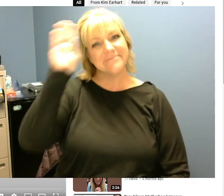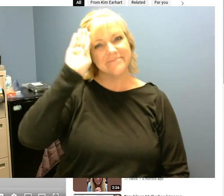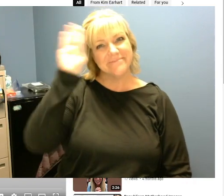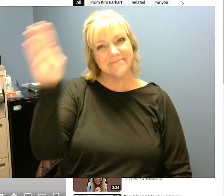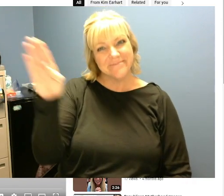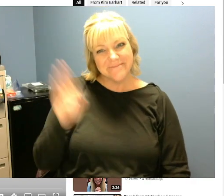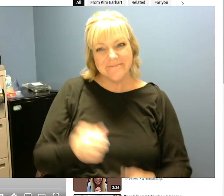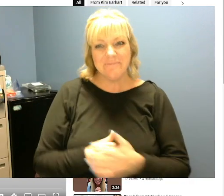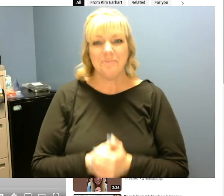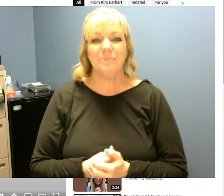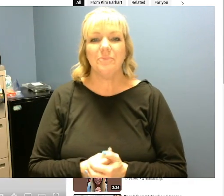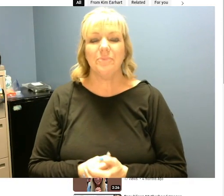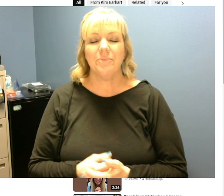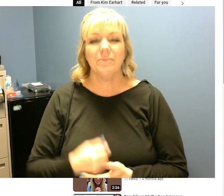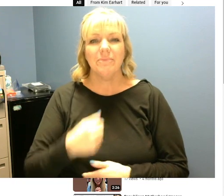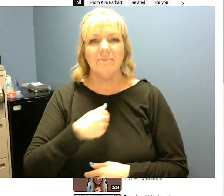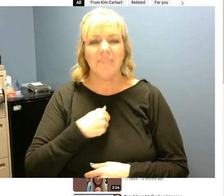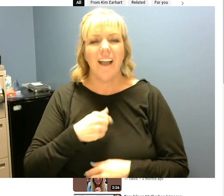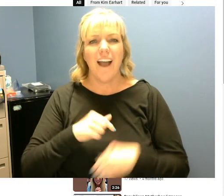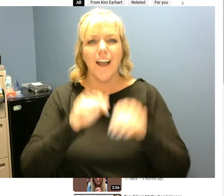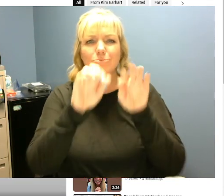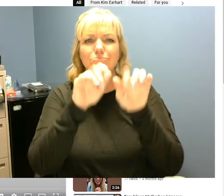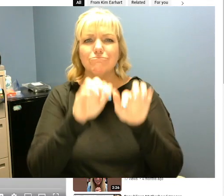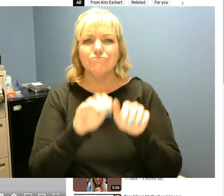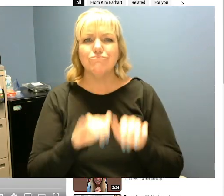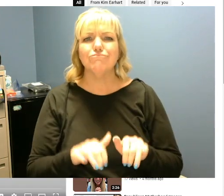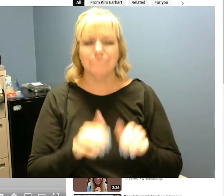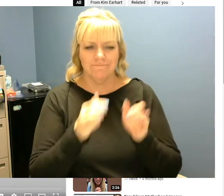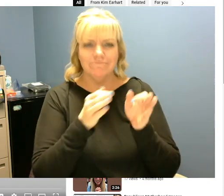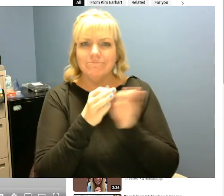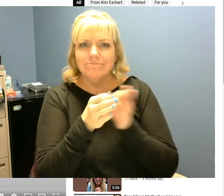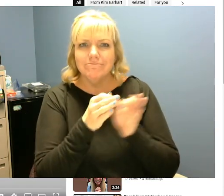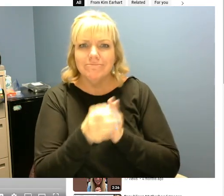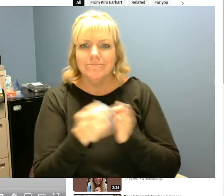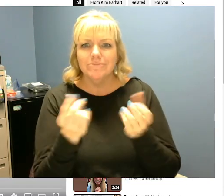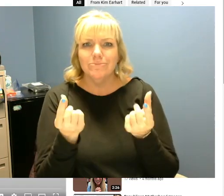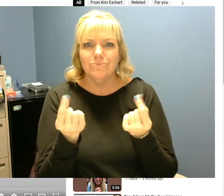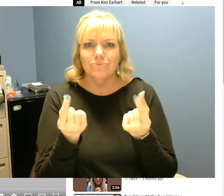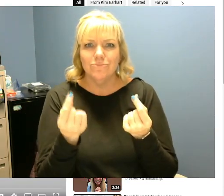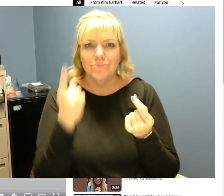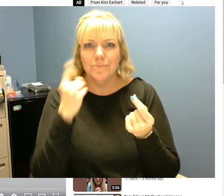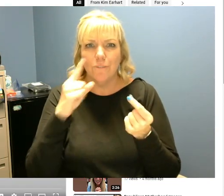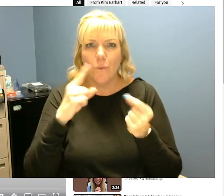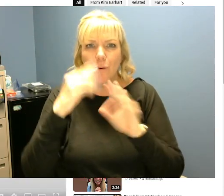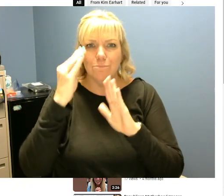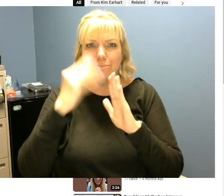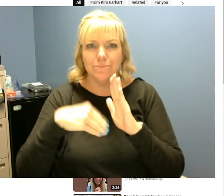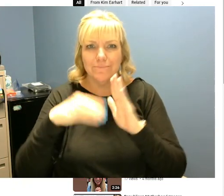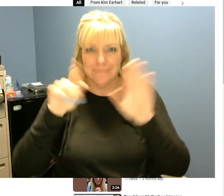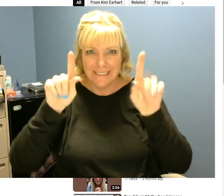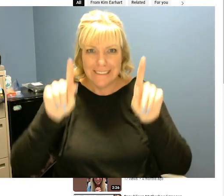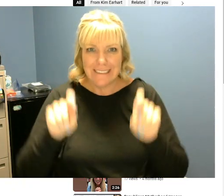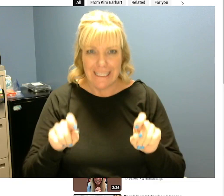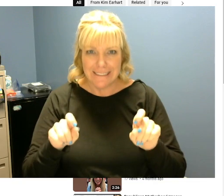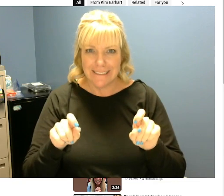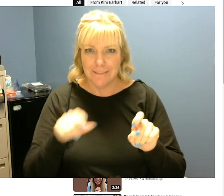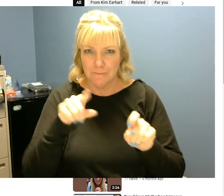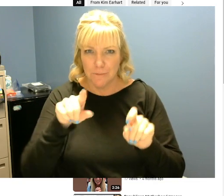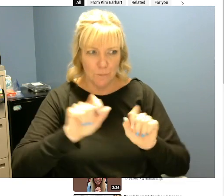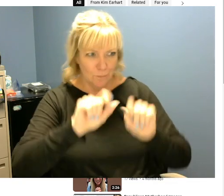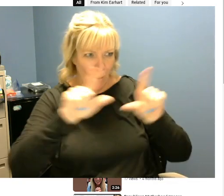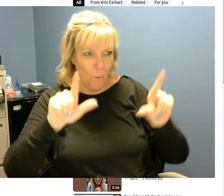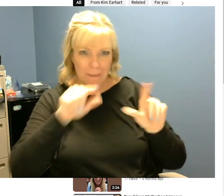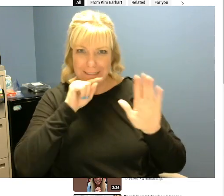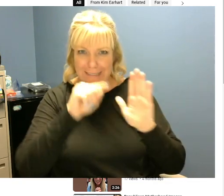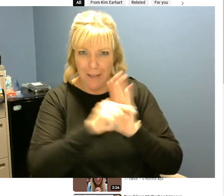Hello. I wrote the directions for completing the exam in the assignment, but